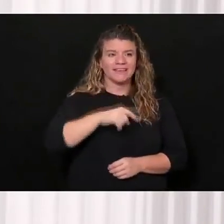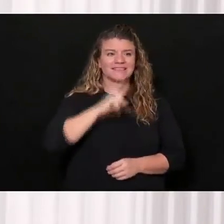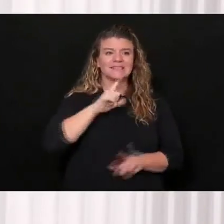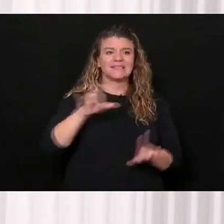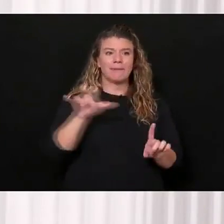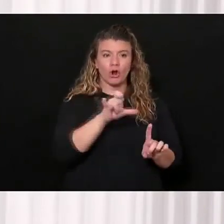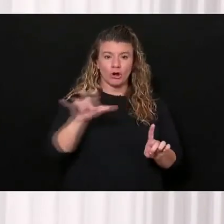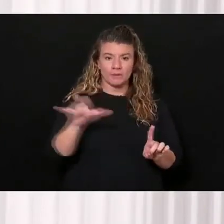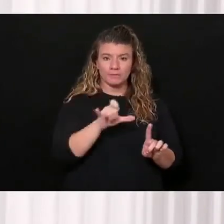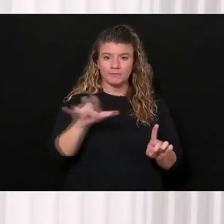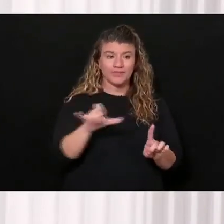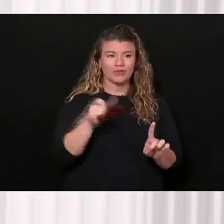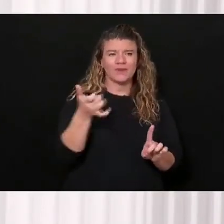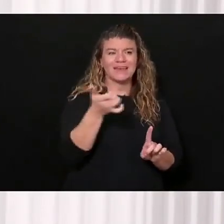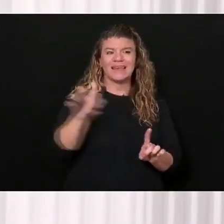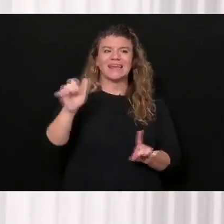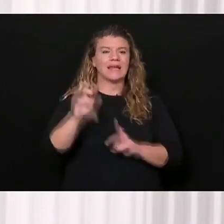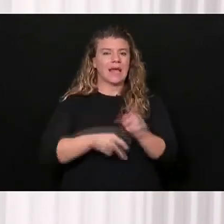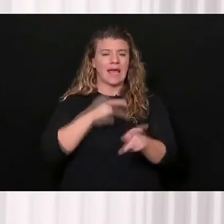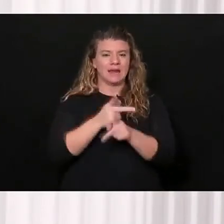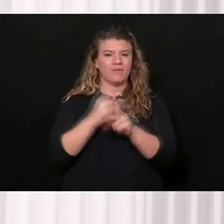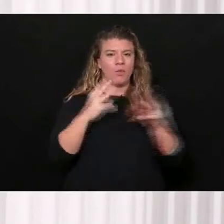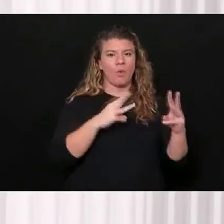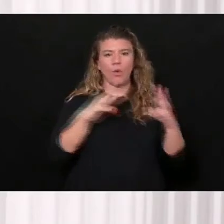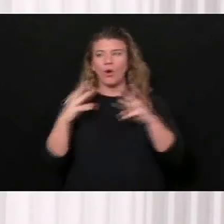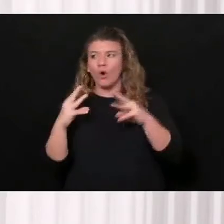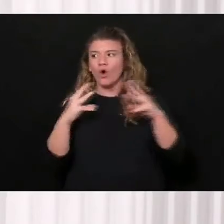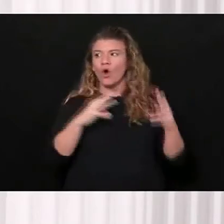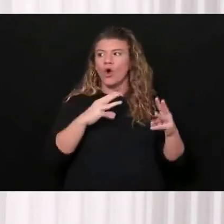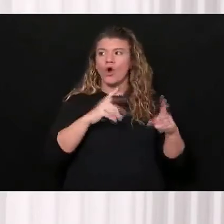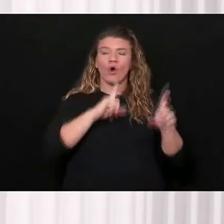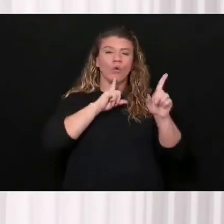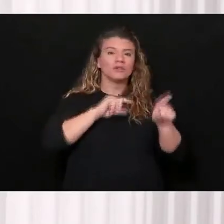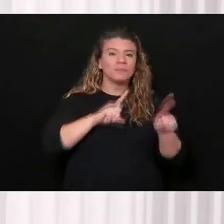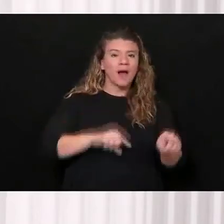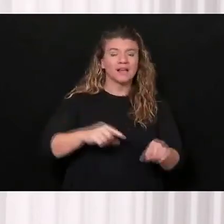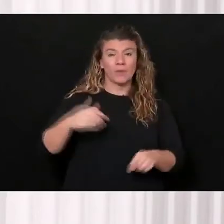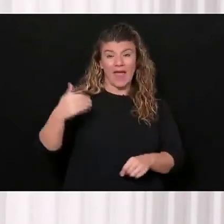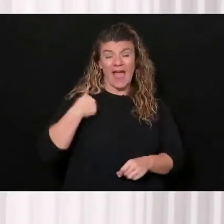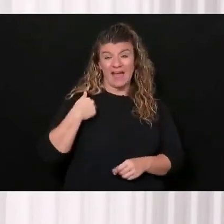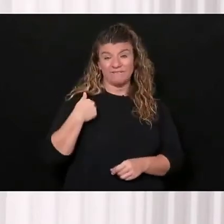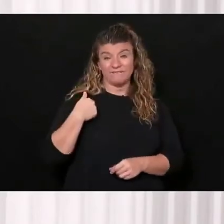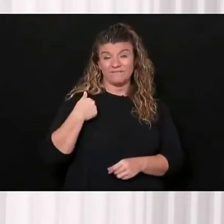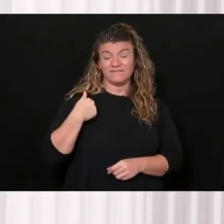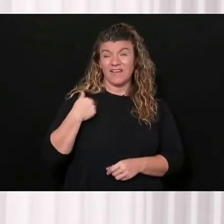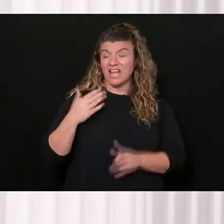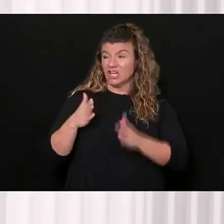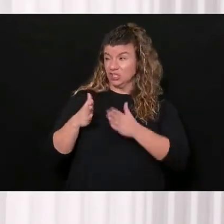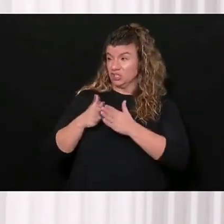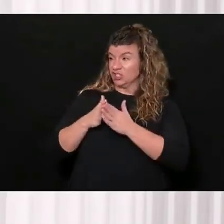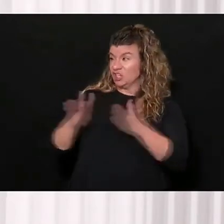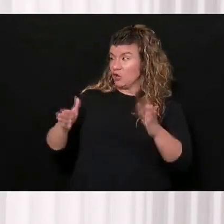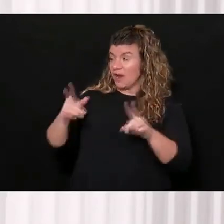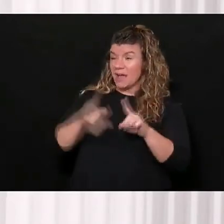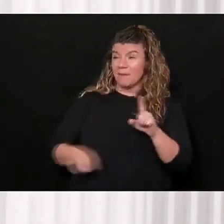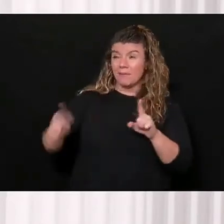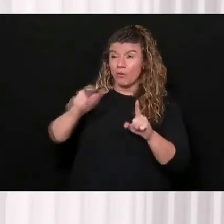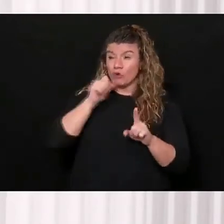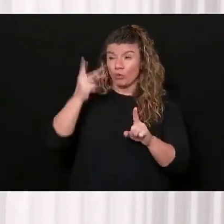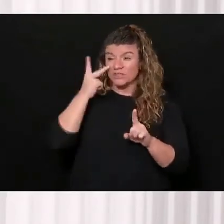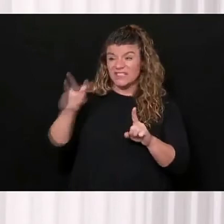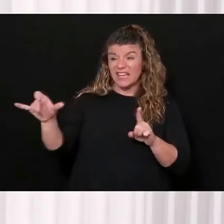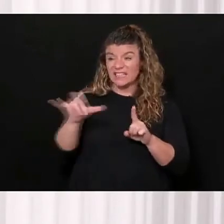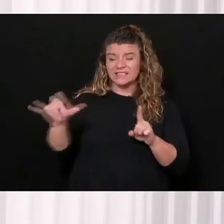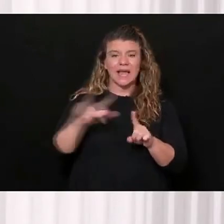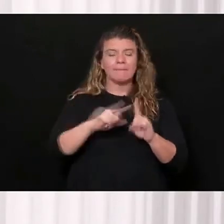similar to any type of war response that we have. I think maybe generally people don't see it that way, but that's